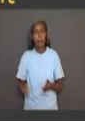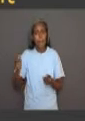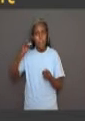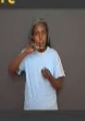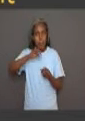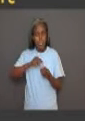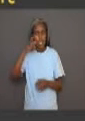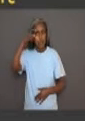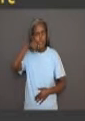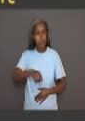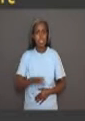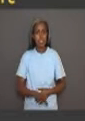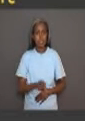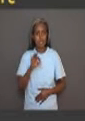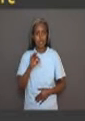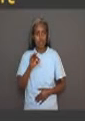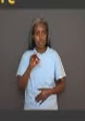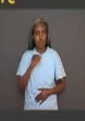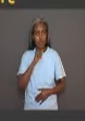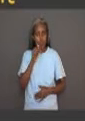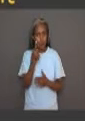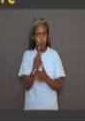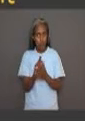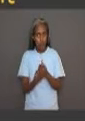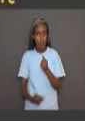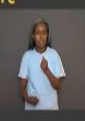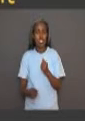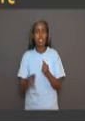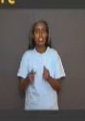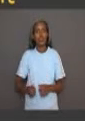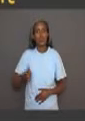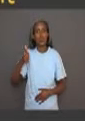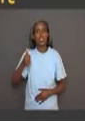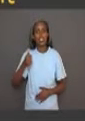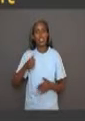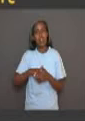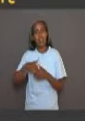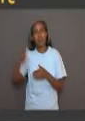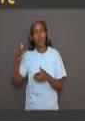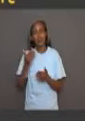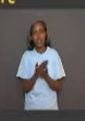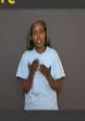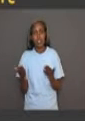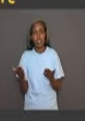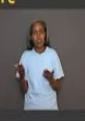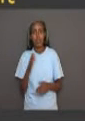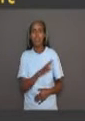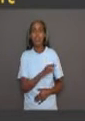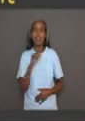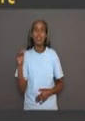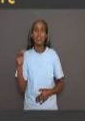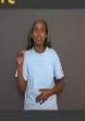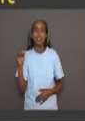Markup must cover not only the original cost of the item and